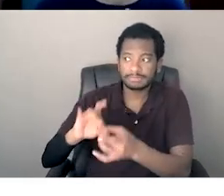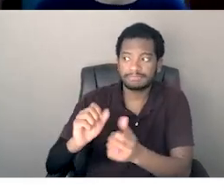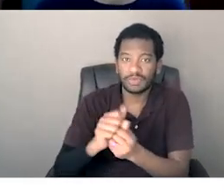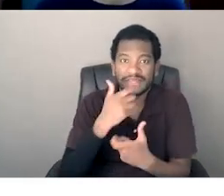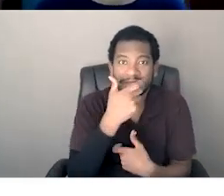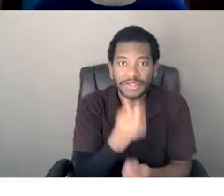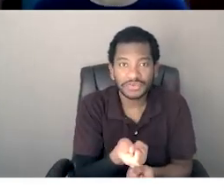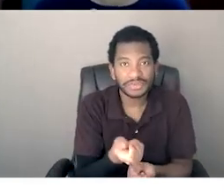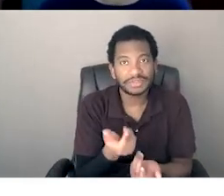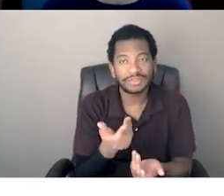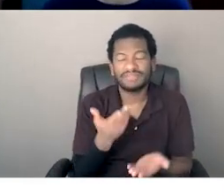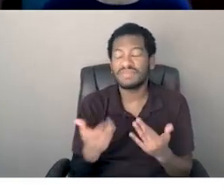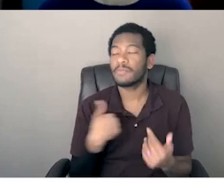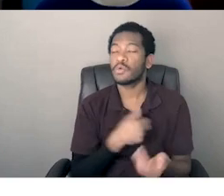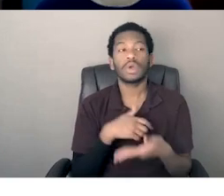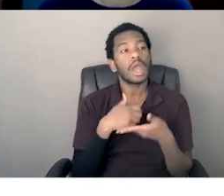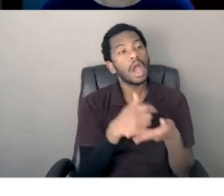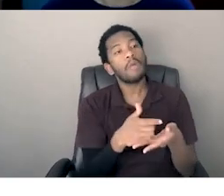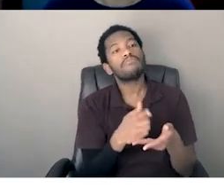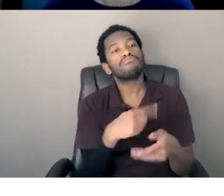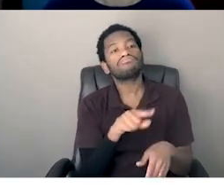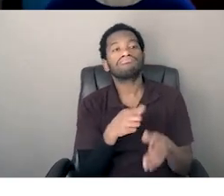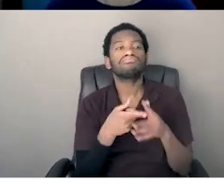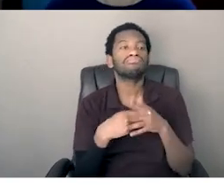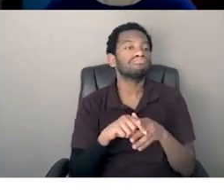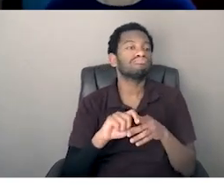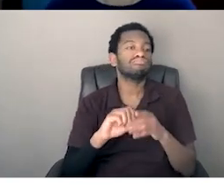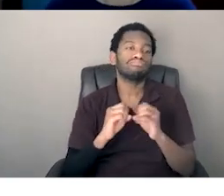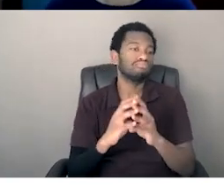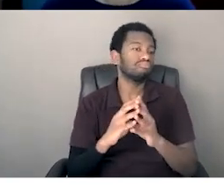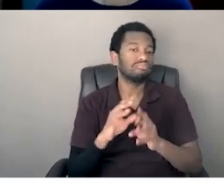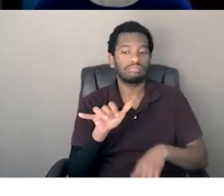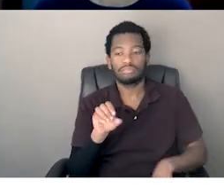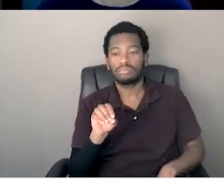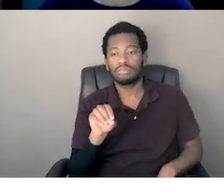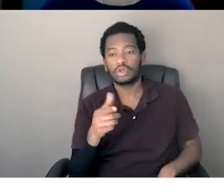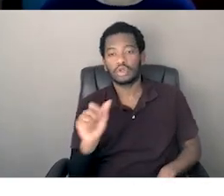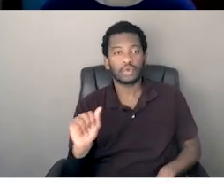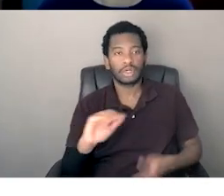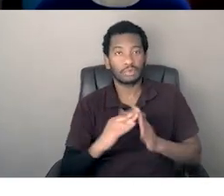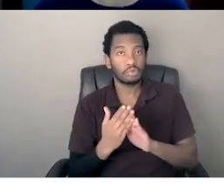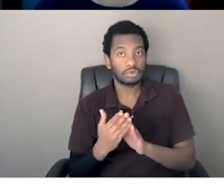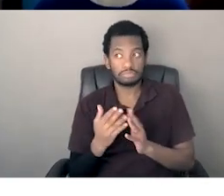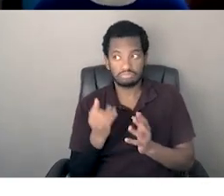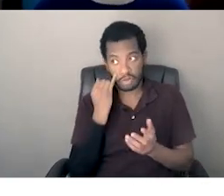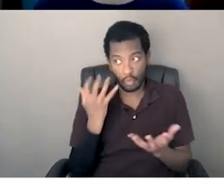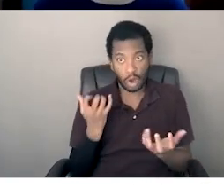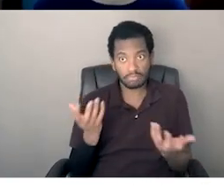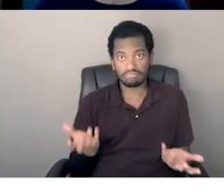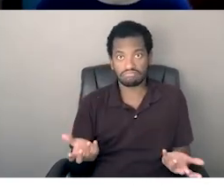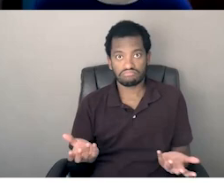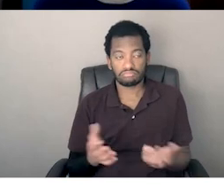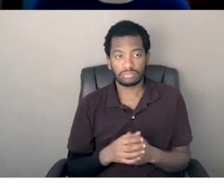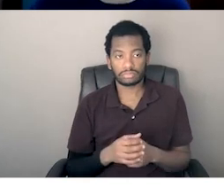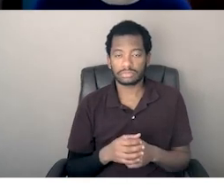be, maybe we help people get into a yoga community if that is what it is that they want and we're interested in, or